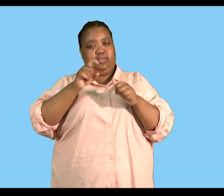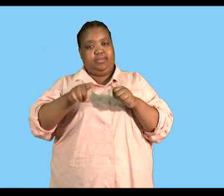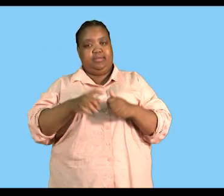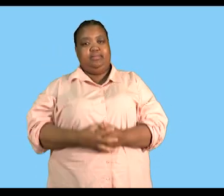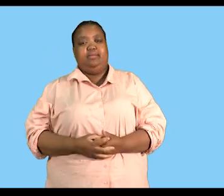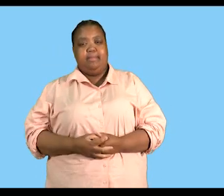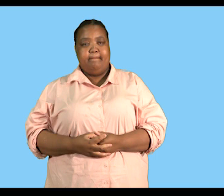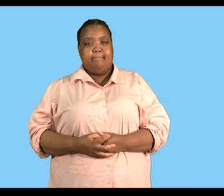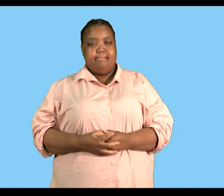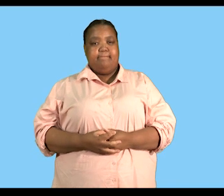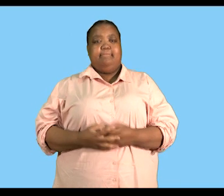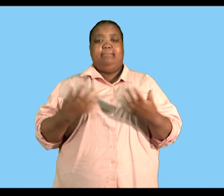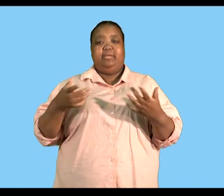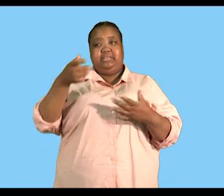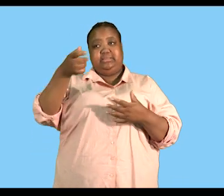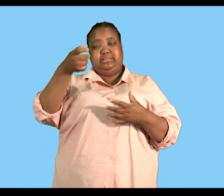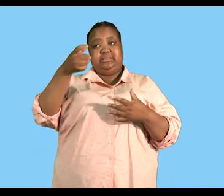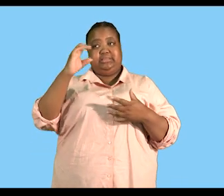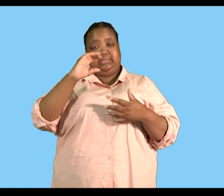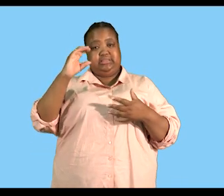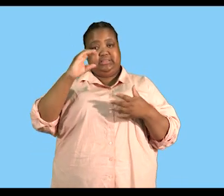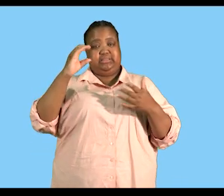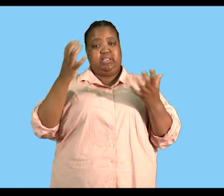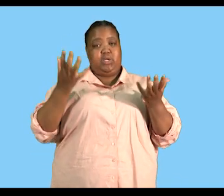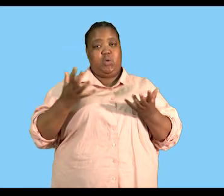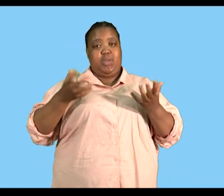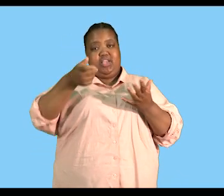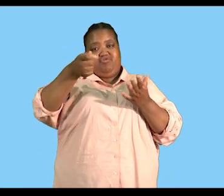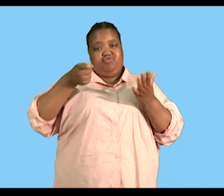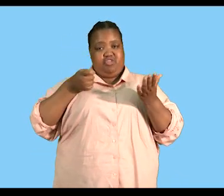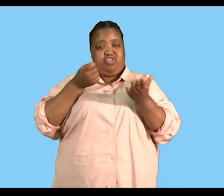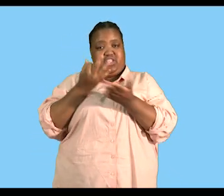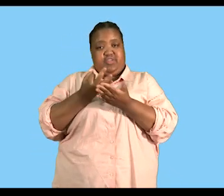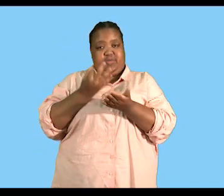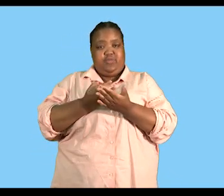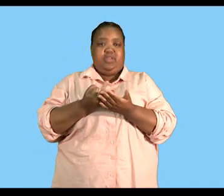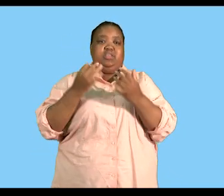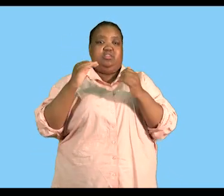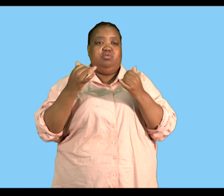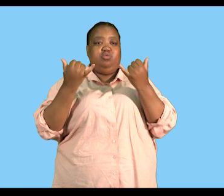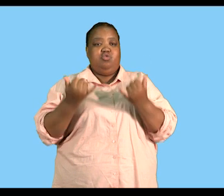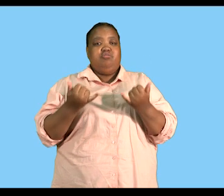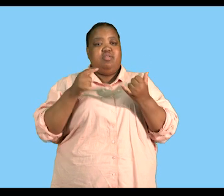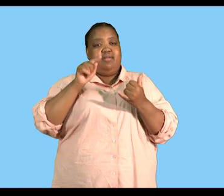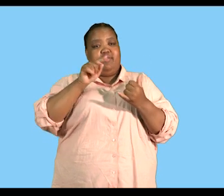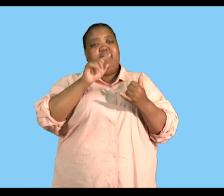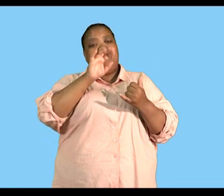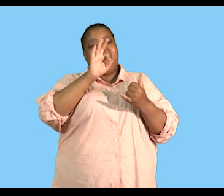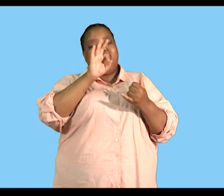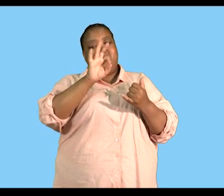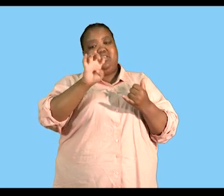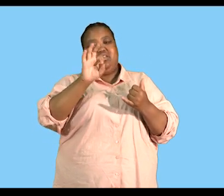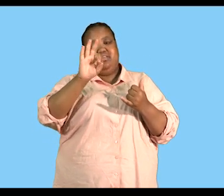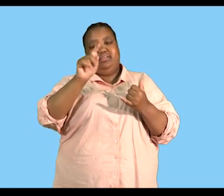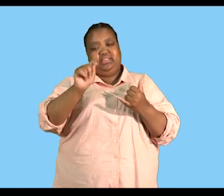and C appears on the transaction fee. So it means we will be using this formula. So now from the given formula,